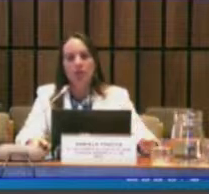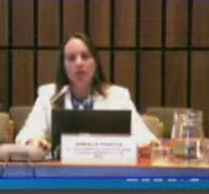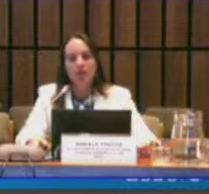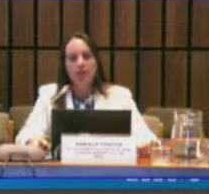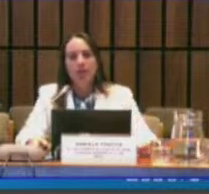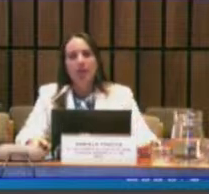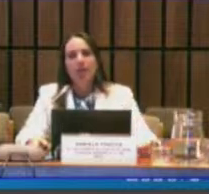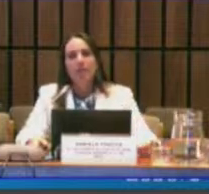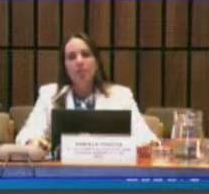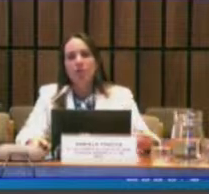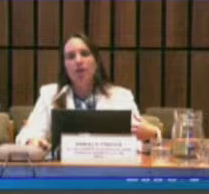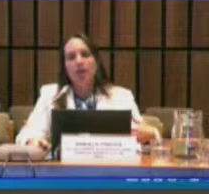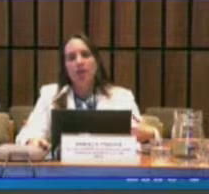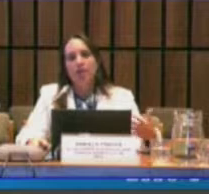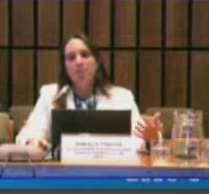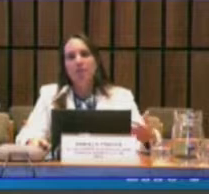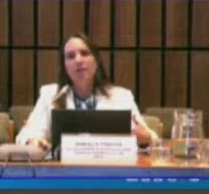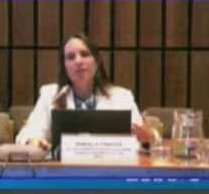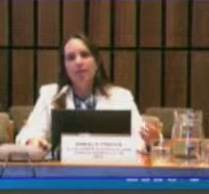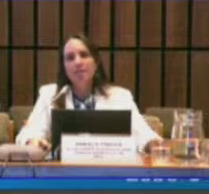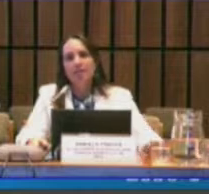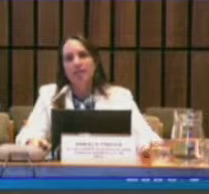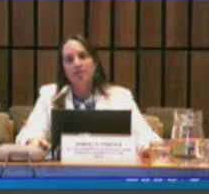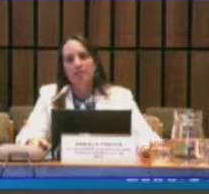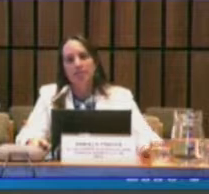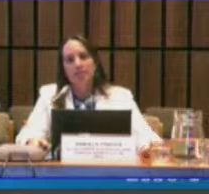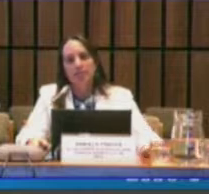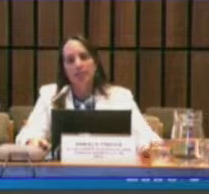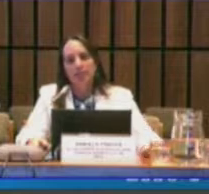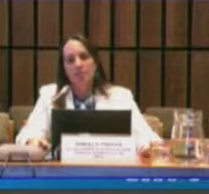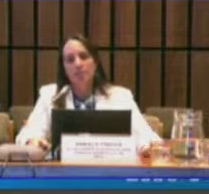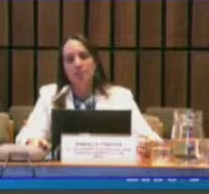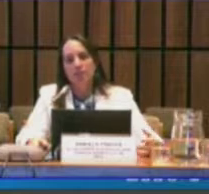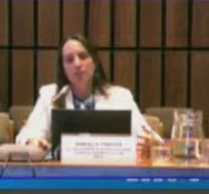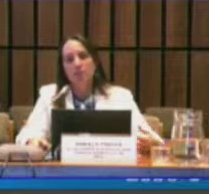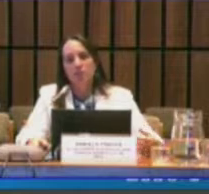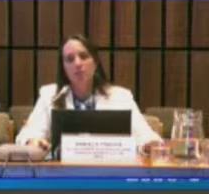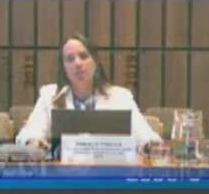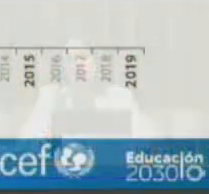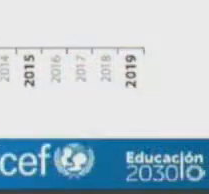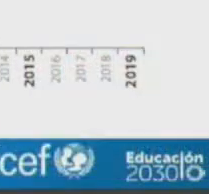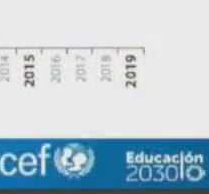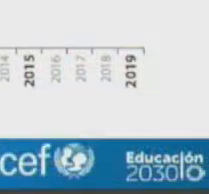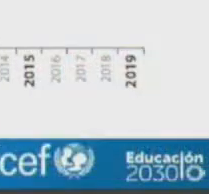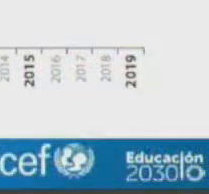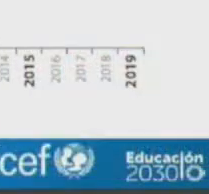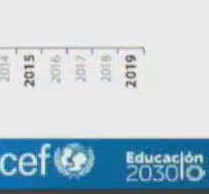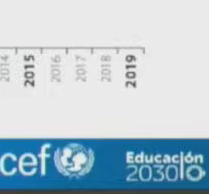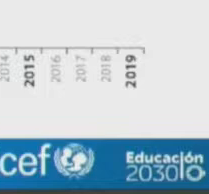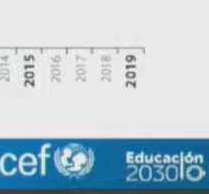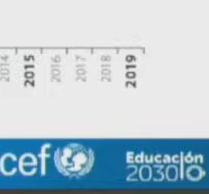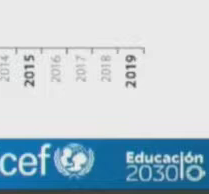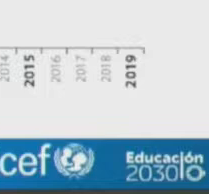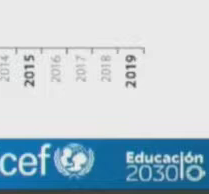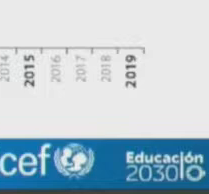in secondary per area. And we see the big differences in access between